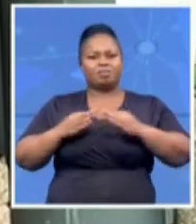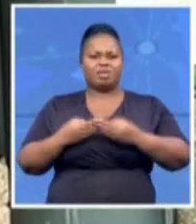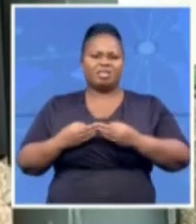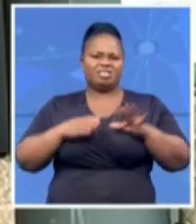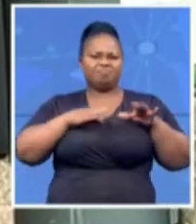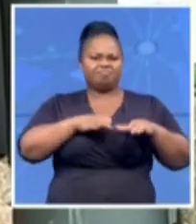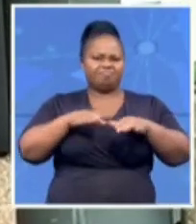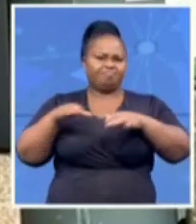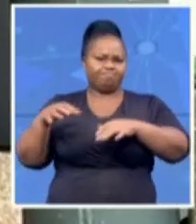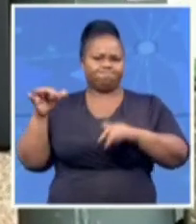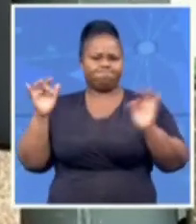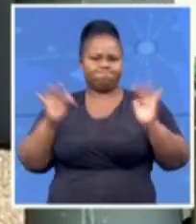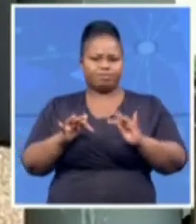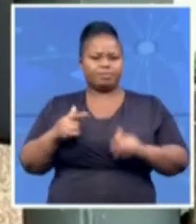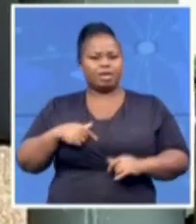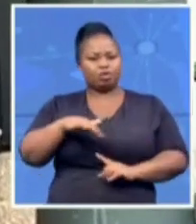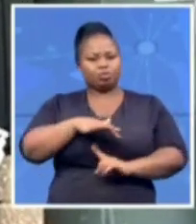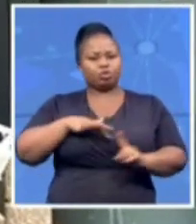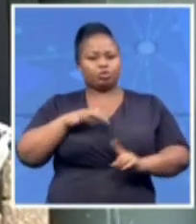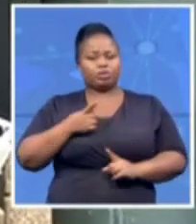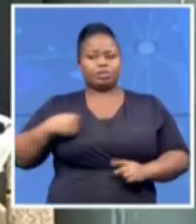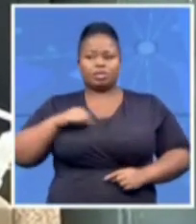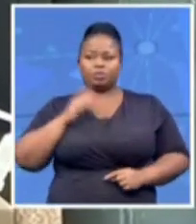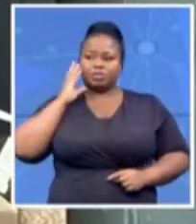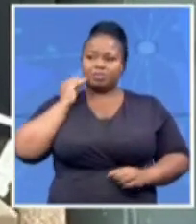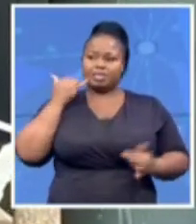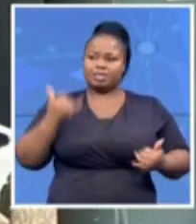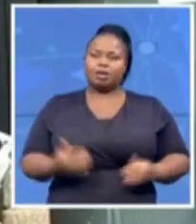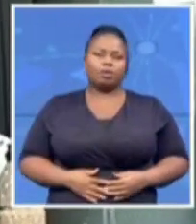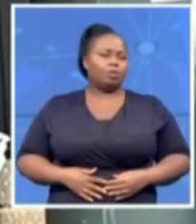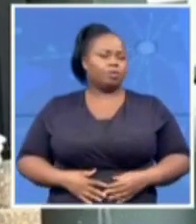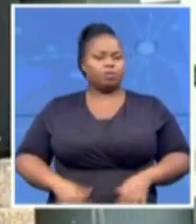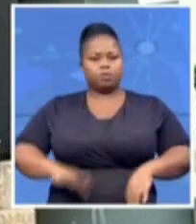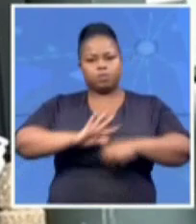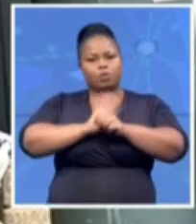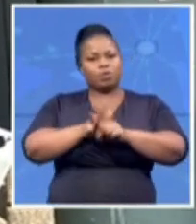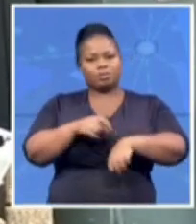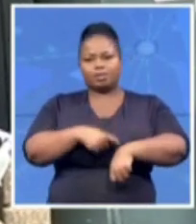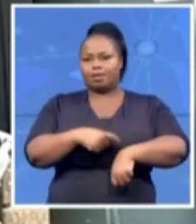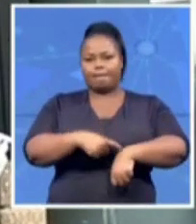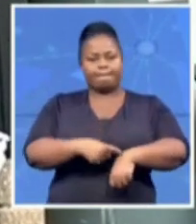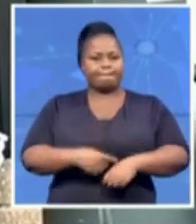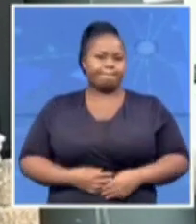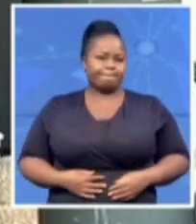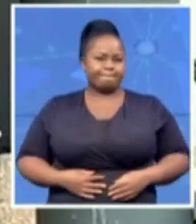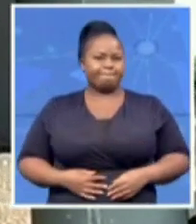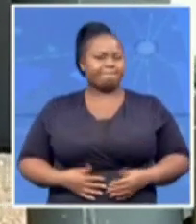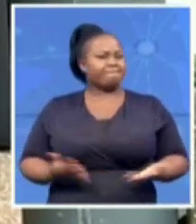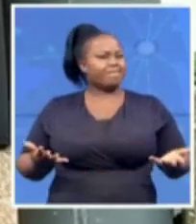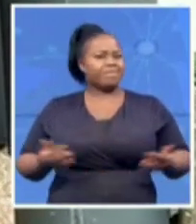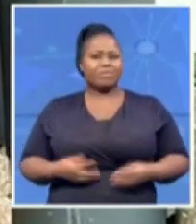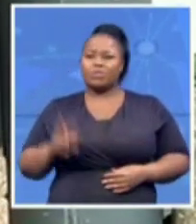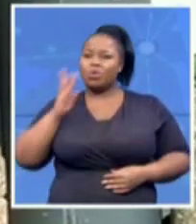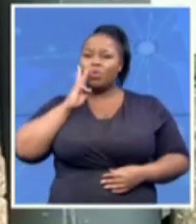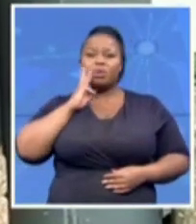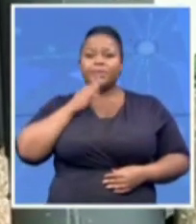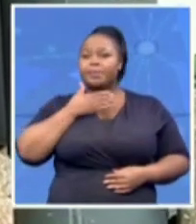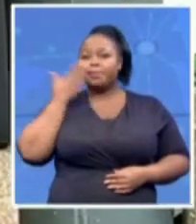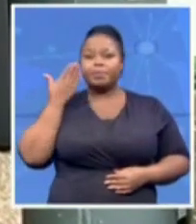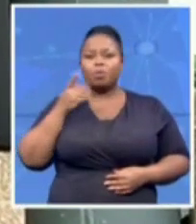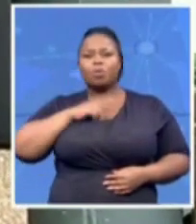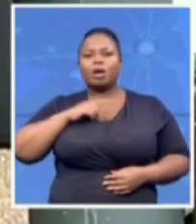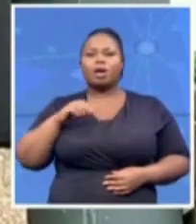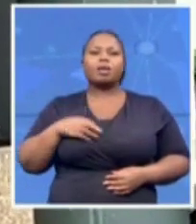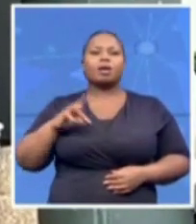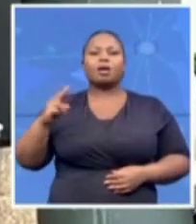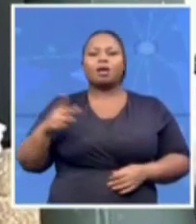It's the COVID time. There is a lack of water because some of the pipes were washed away by water. So